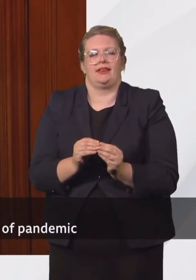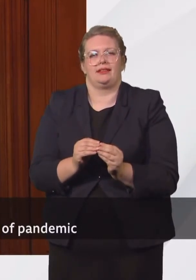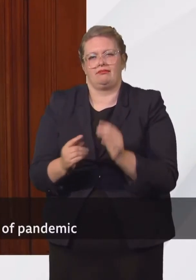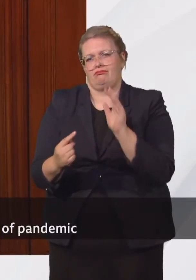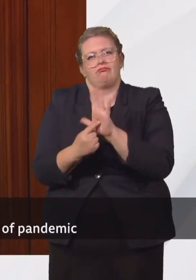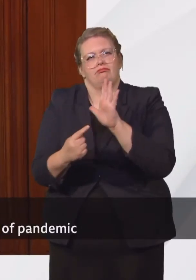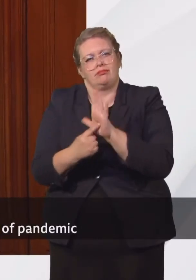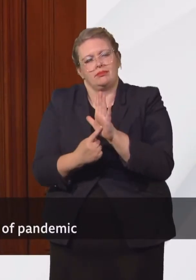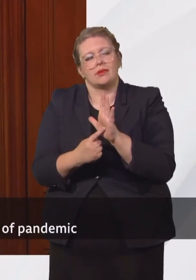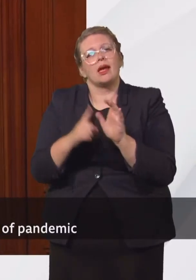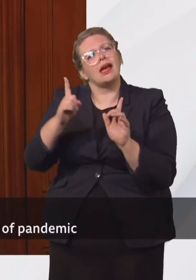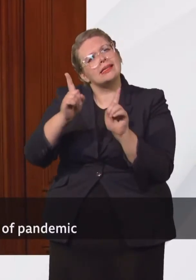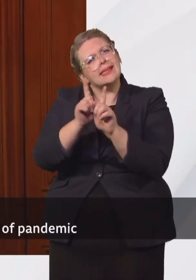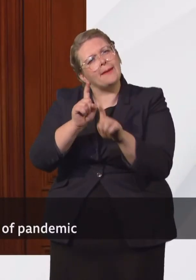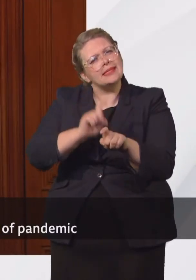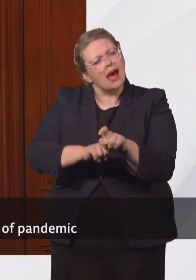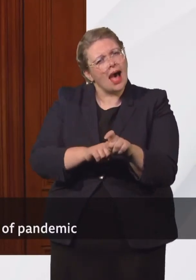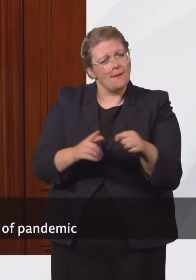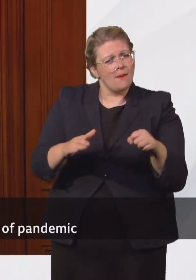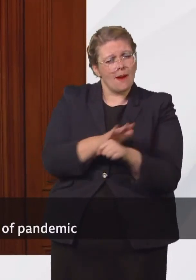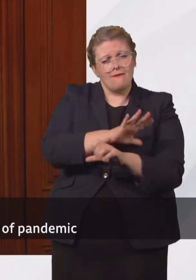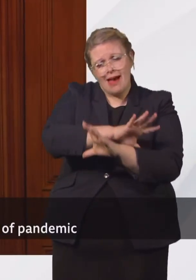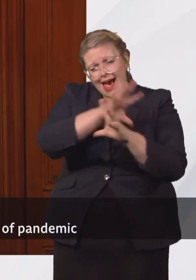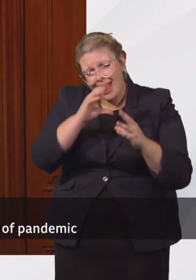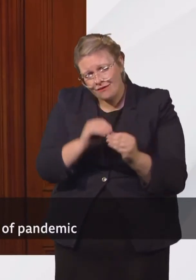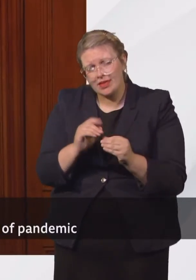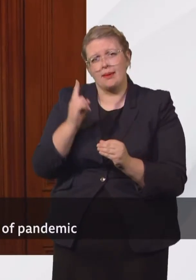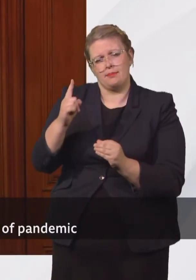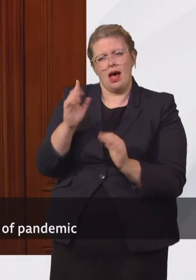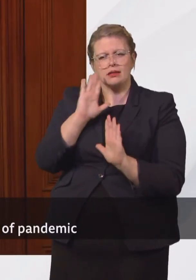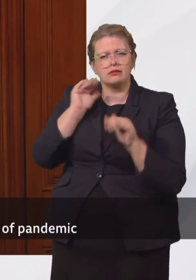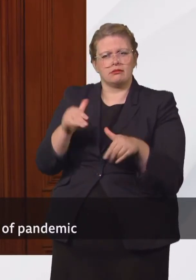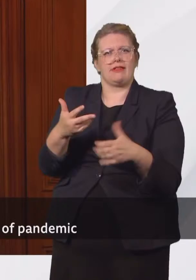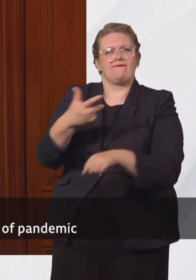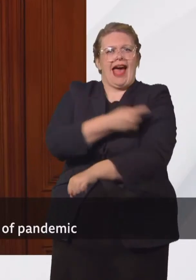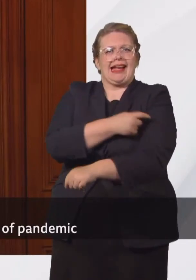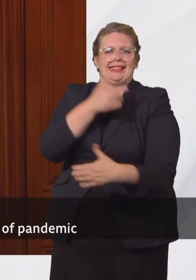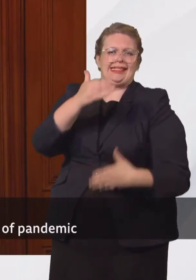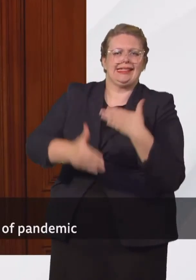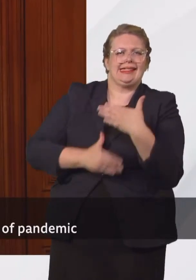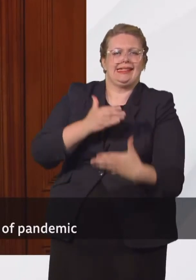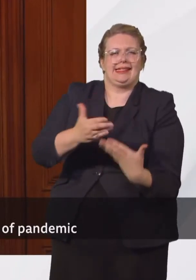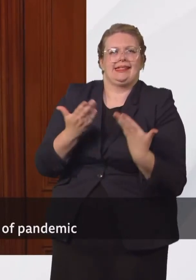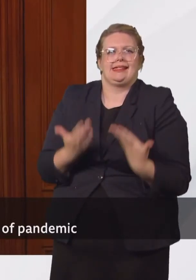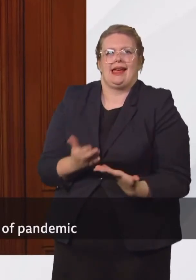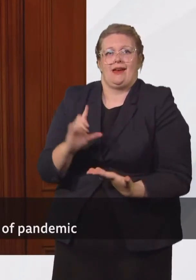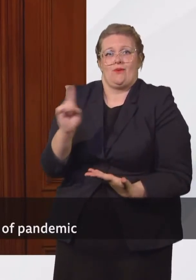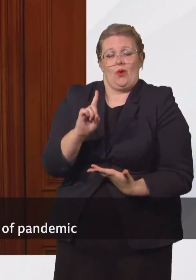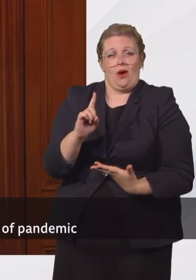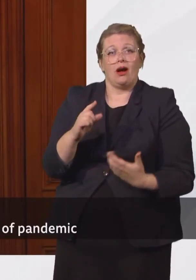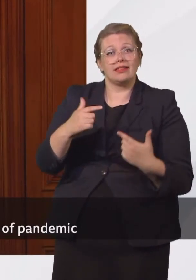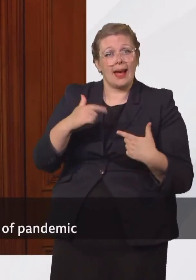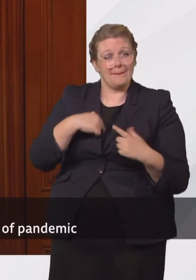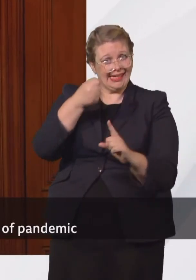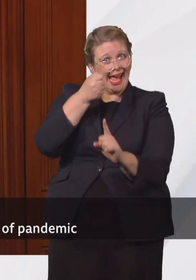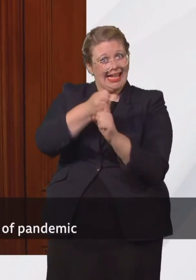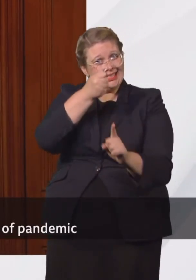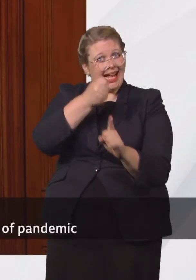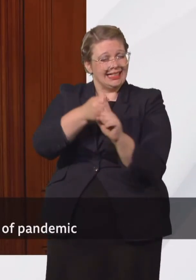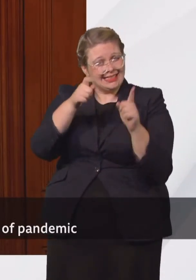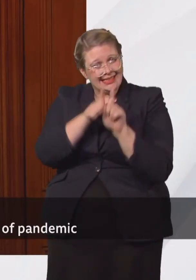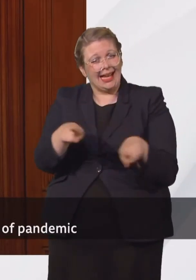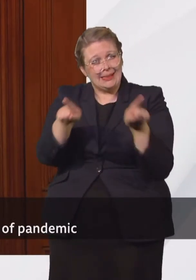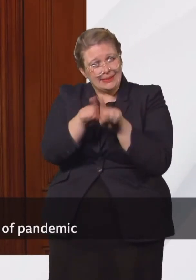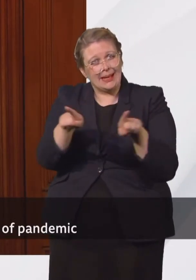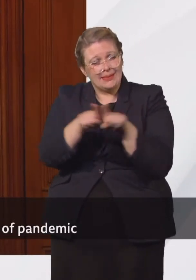same time, make sure we focus on what the vaccination programme is doing. And my message will continue to be, keep coming forward